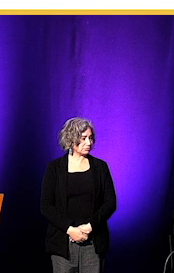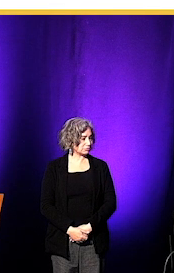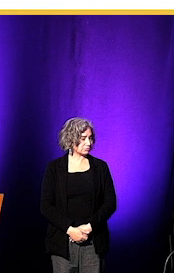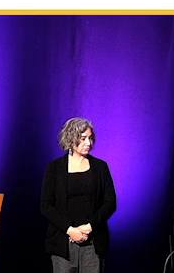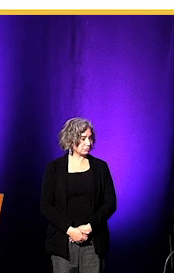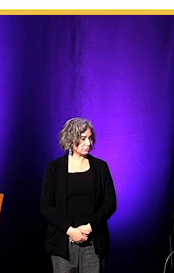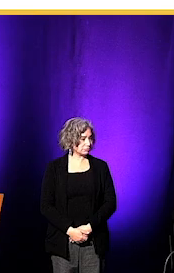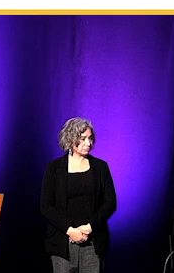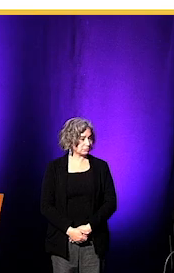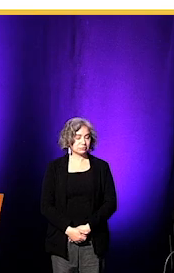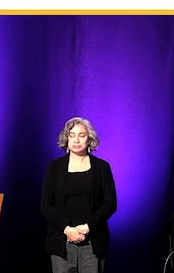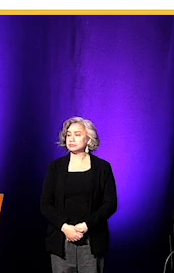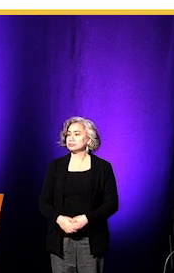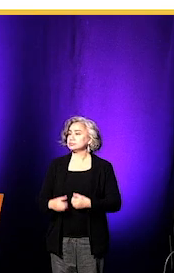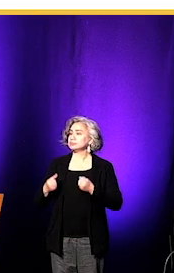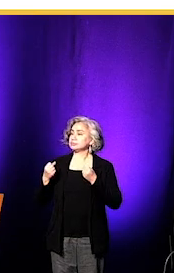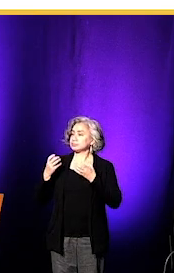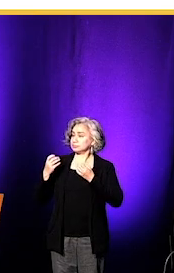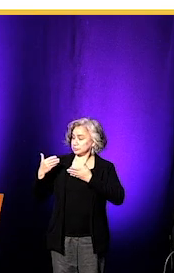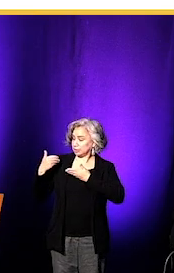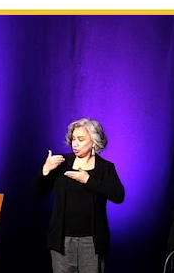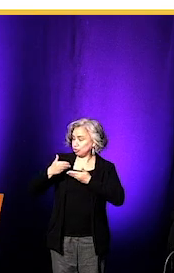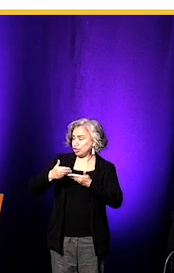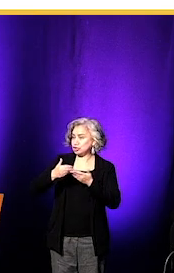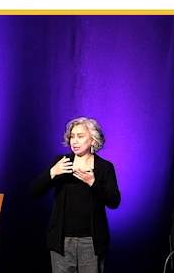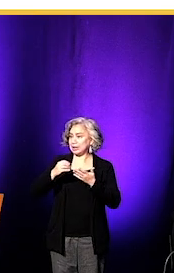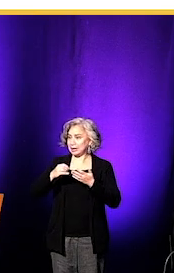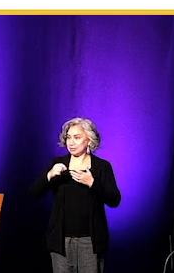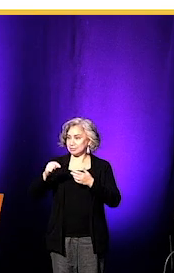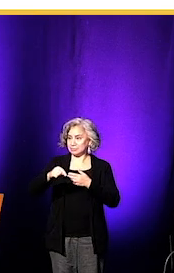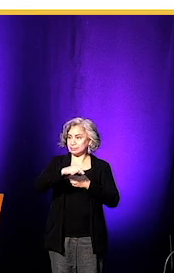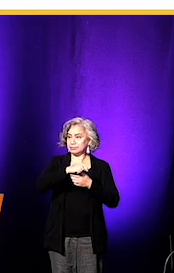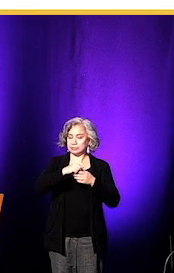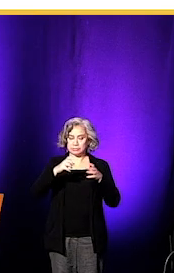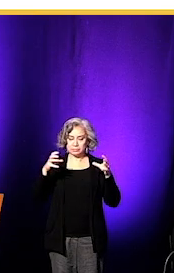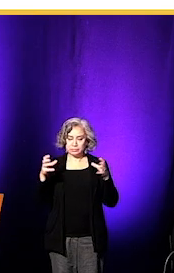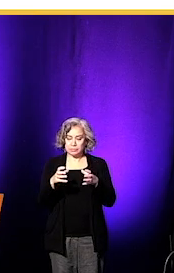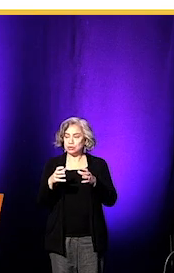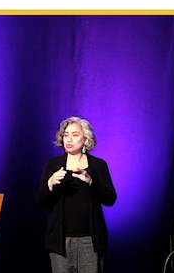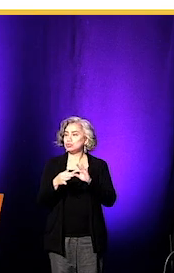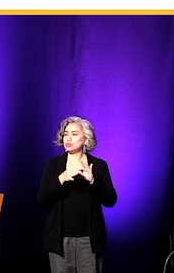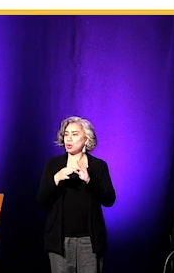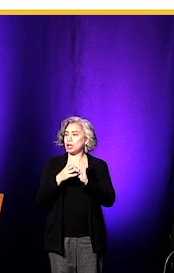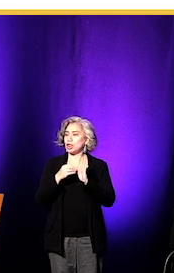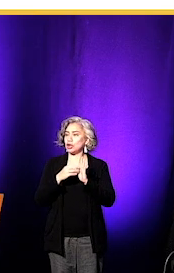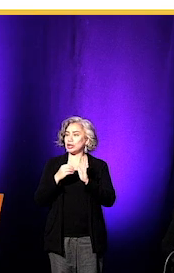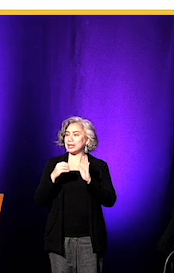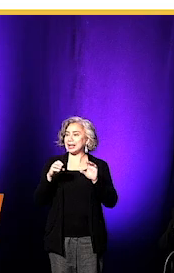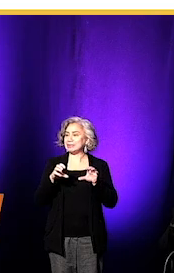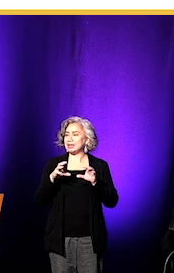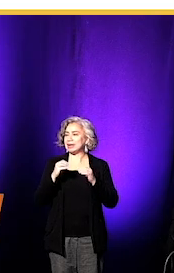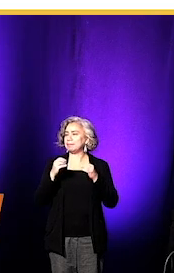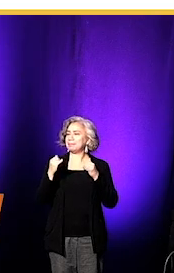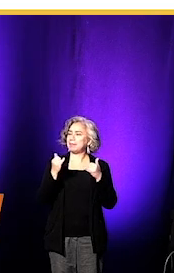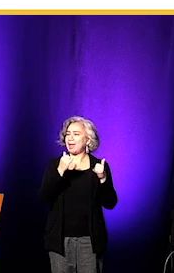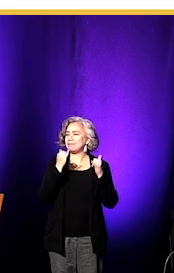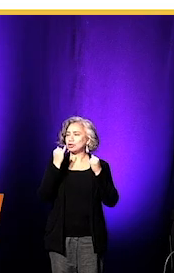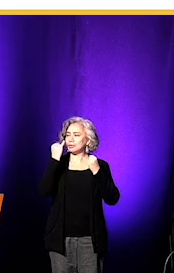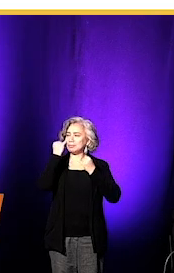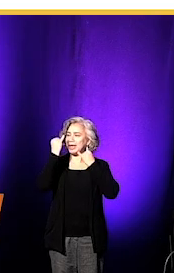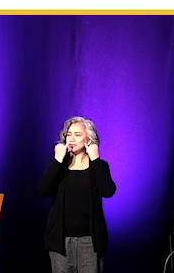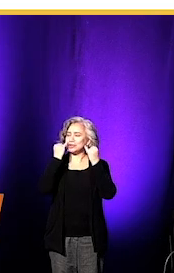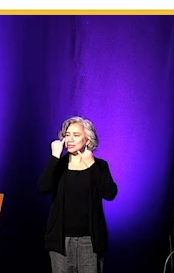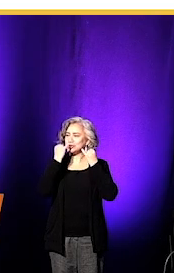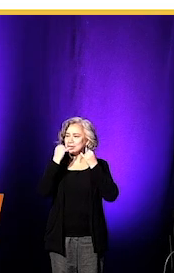Intergenerational and heterogeneous configurations around joint learning activity and the playful imagination brought these learning systems to